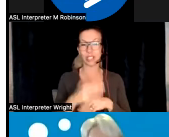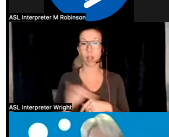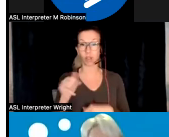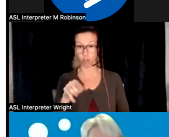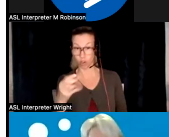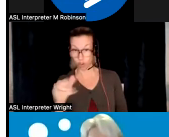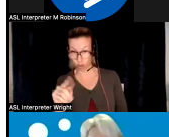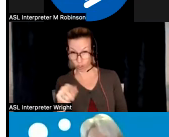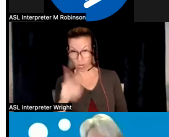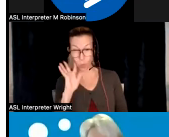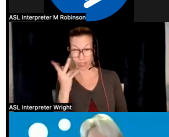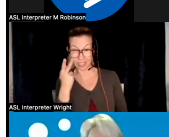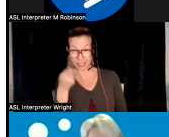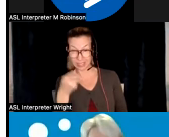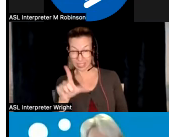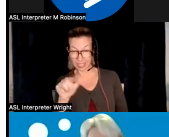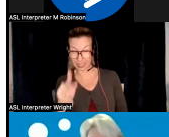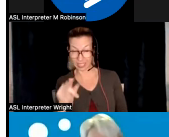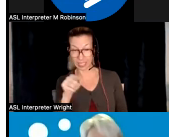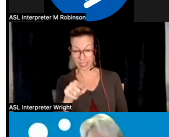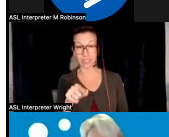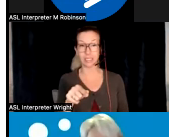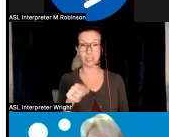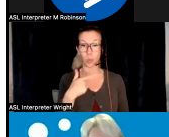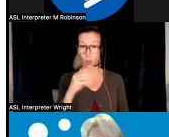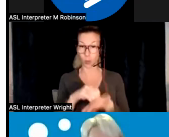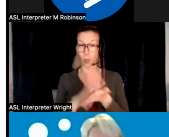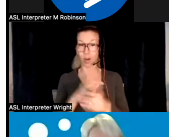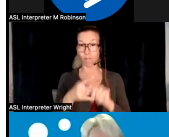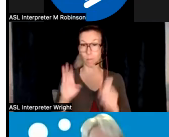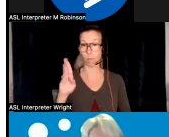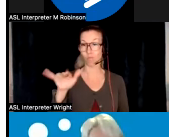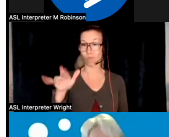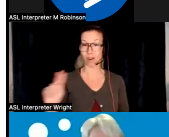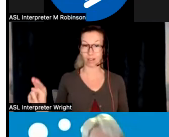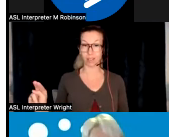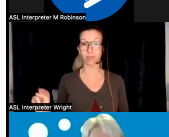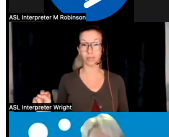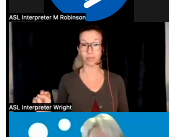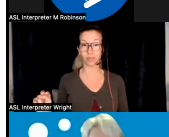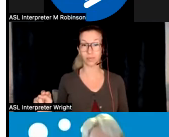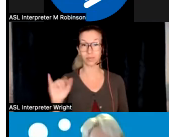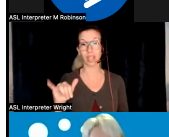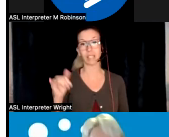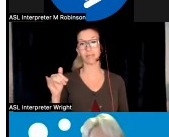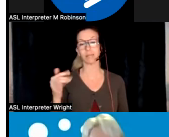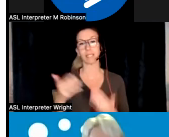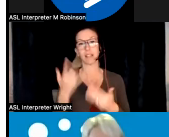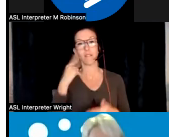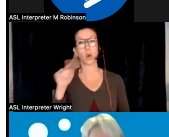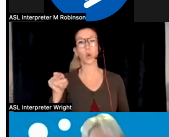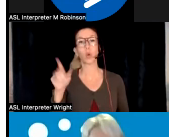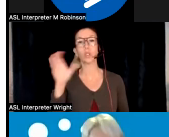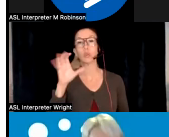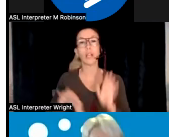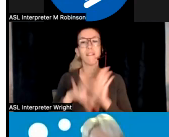box, you'll find a link that has been placed there by Bryn, and that is for you to find what